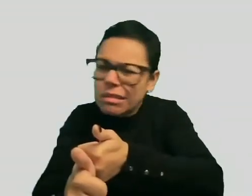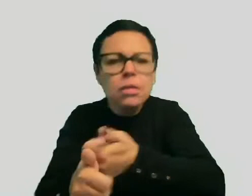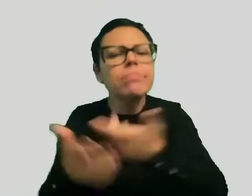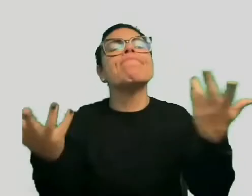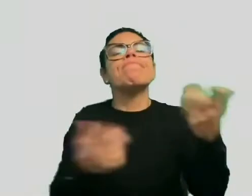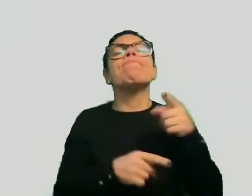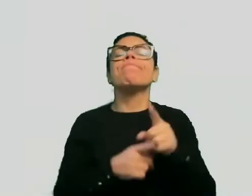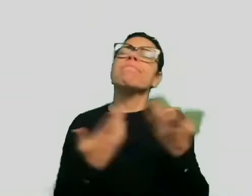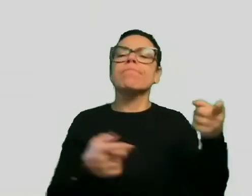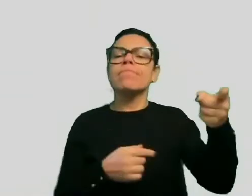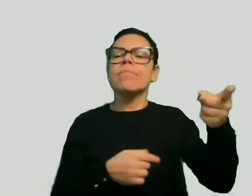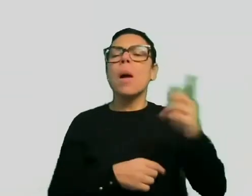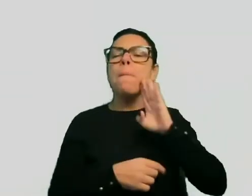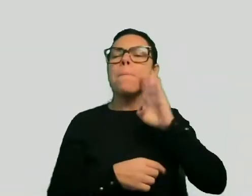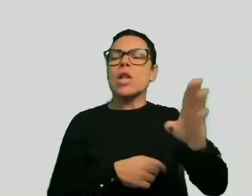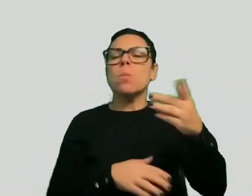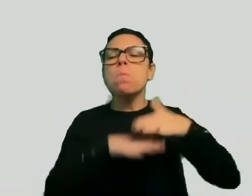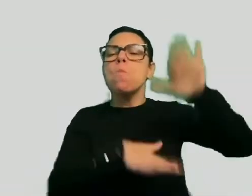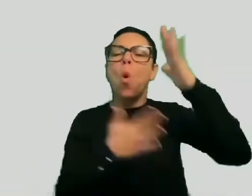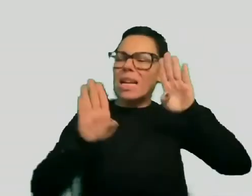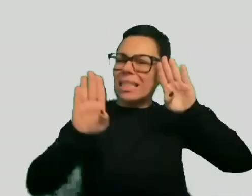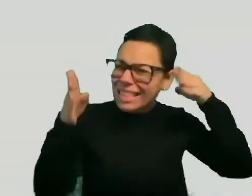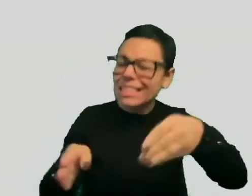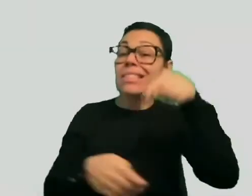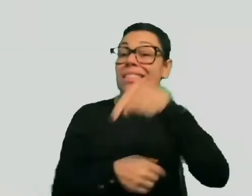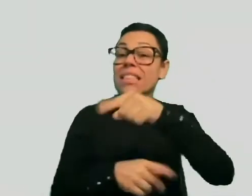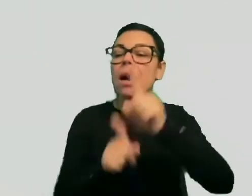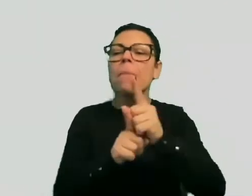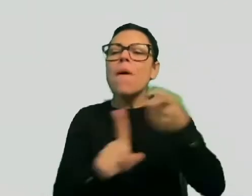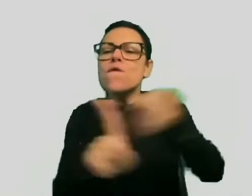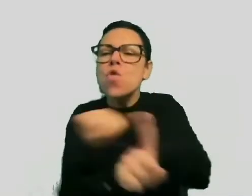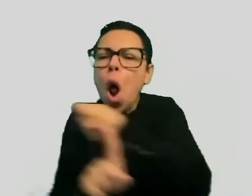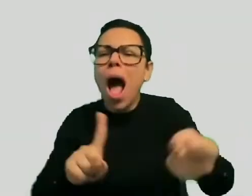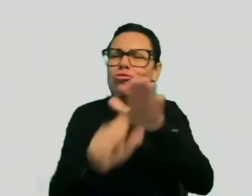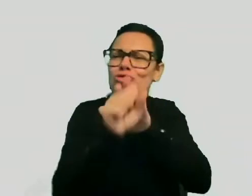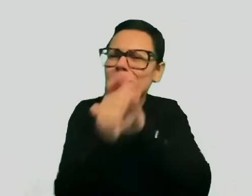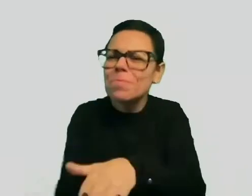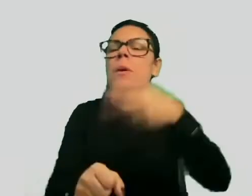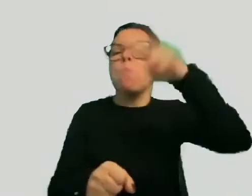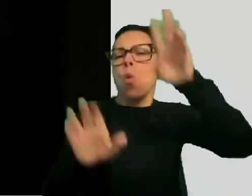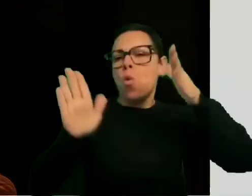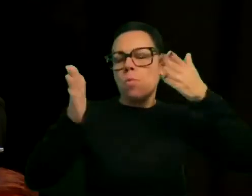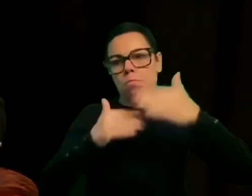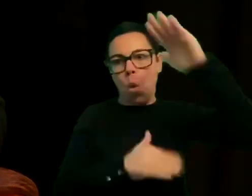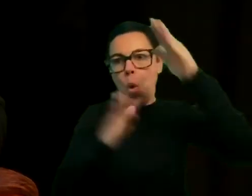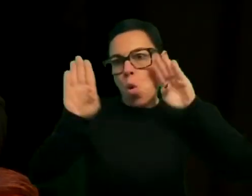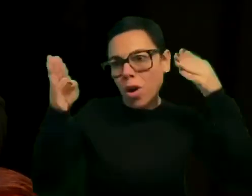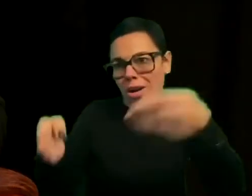But we really found that it can also be a tool to contribute to gender equality, just as much as those two important